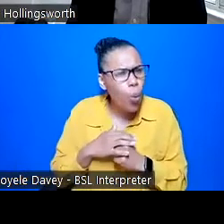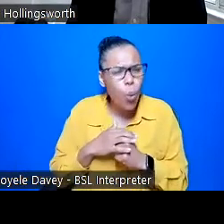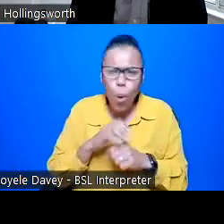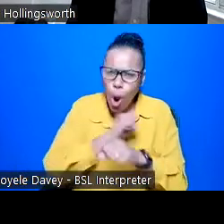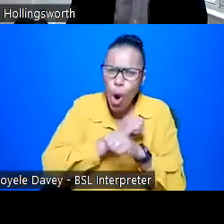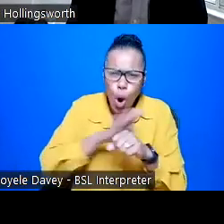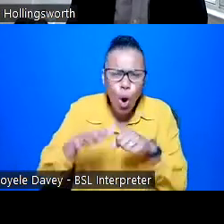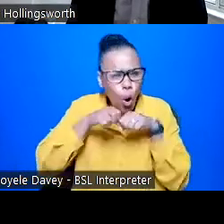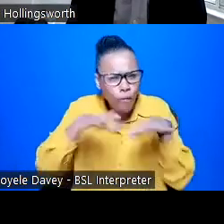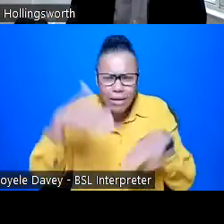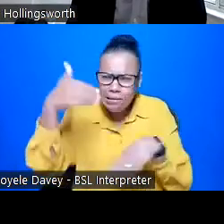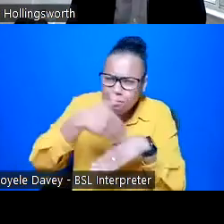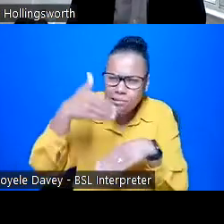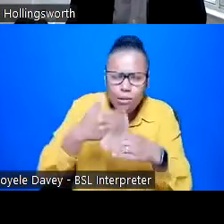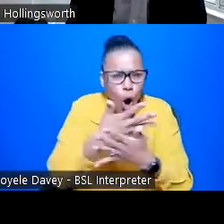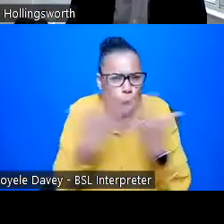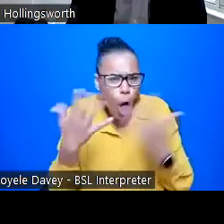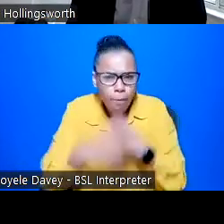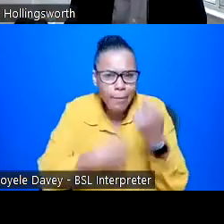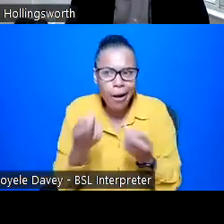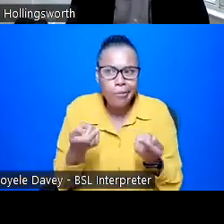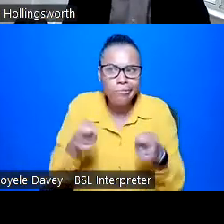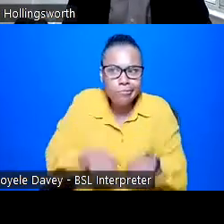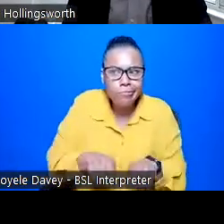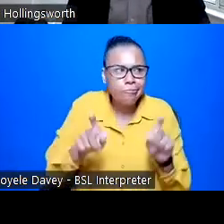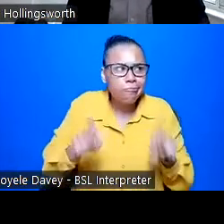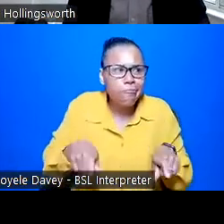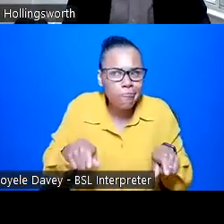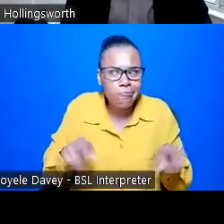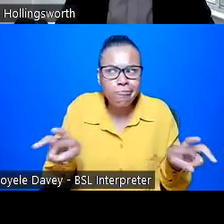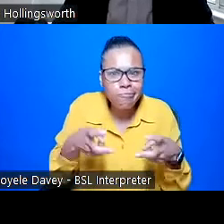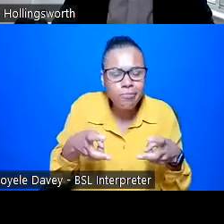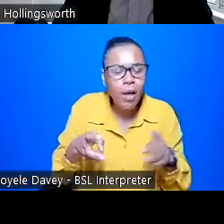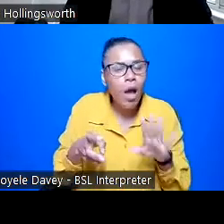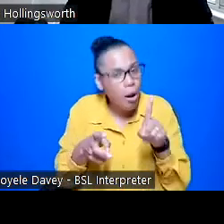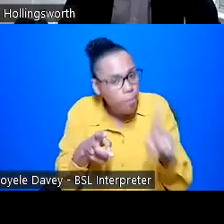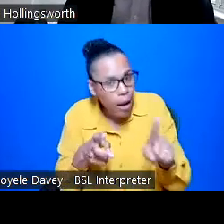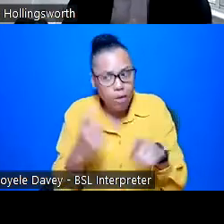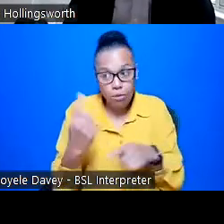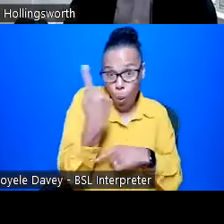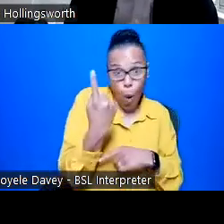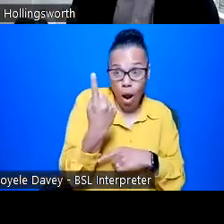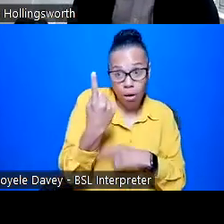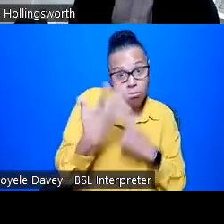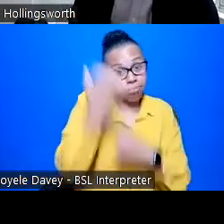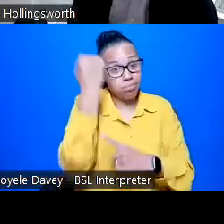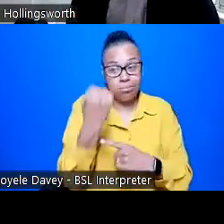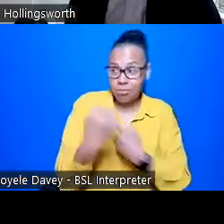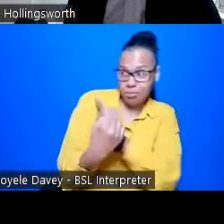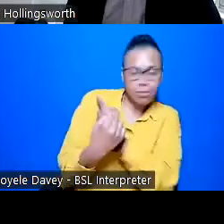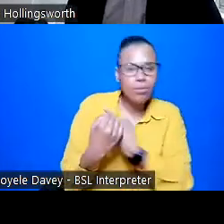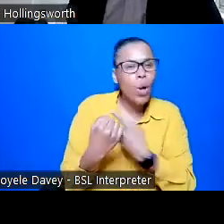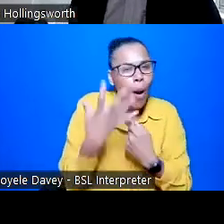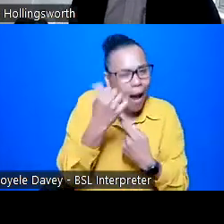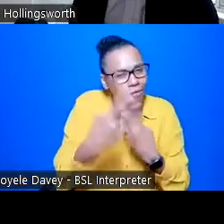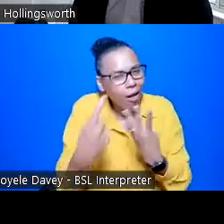that we were all engaged in then, and the expectations that we have. But it's not the only milestone that springs to mind. I mean, it was just before